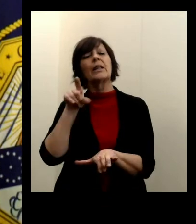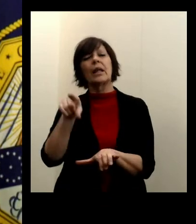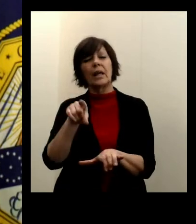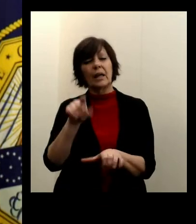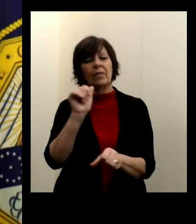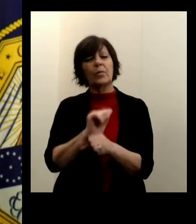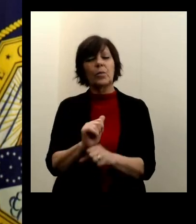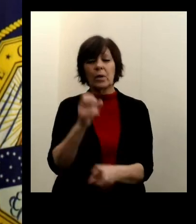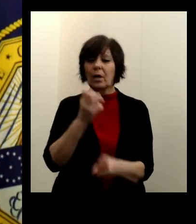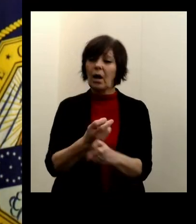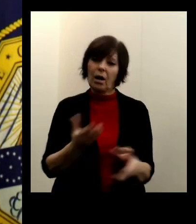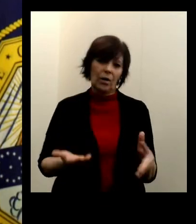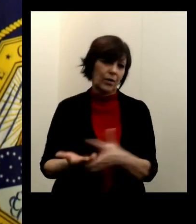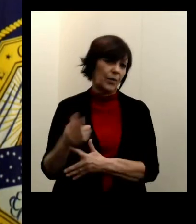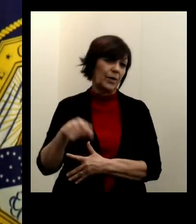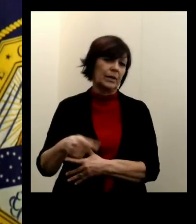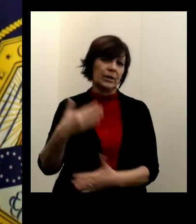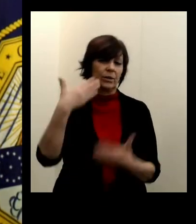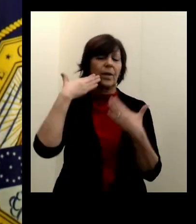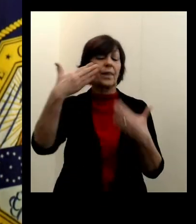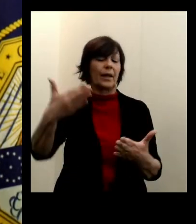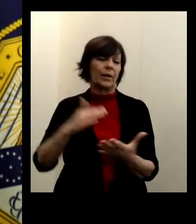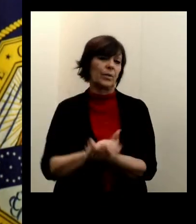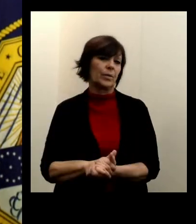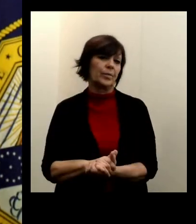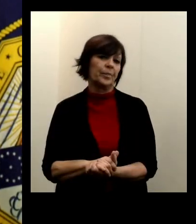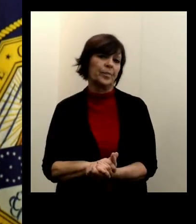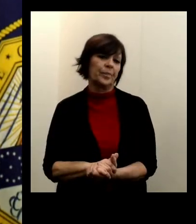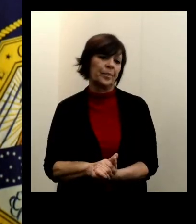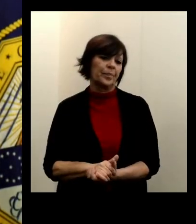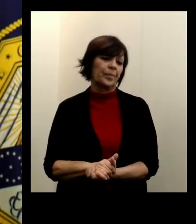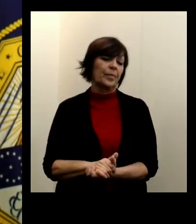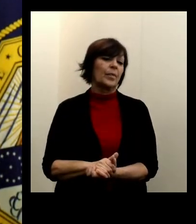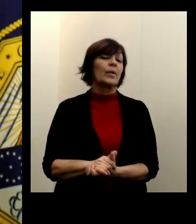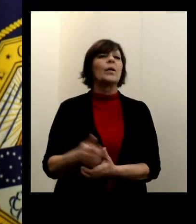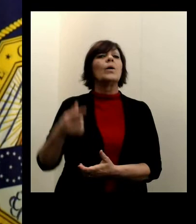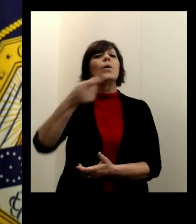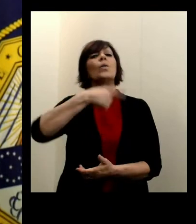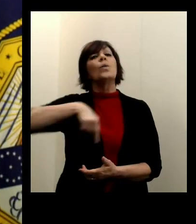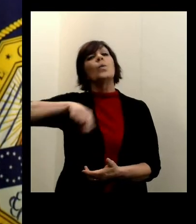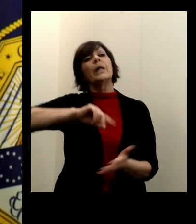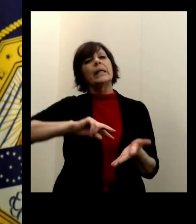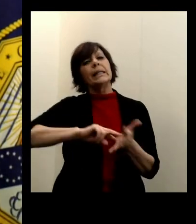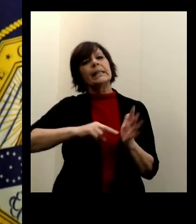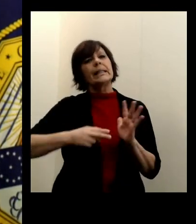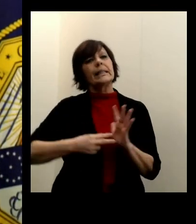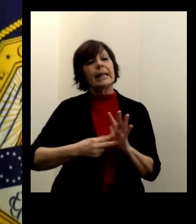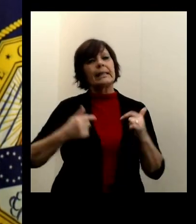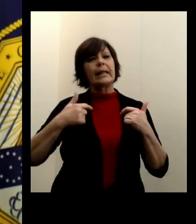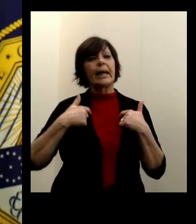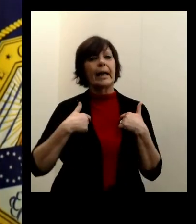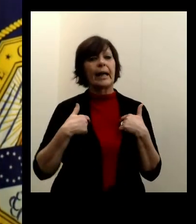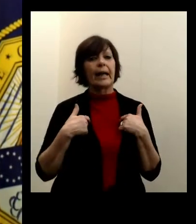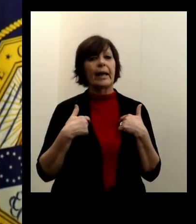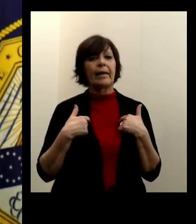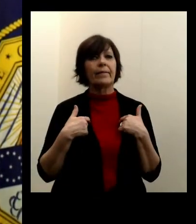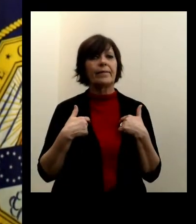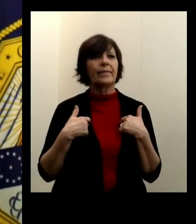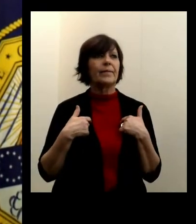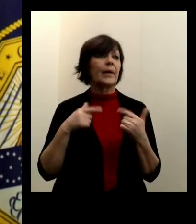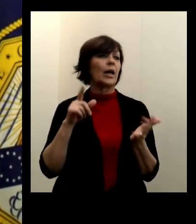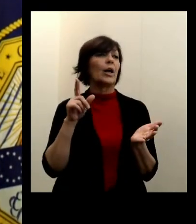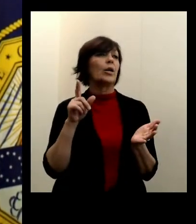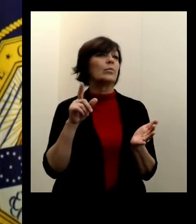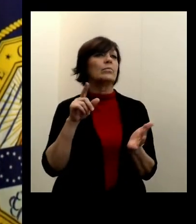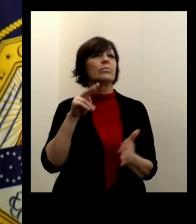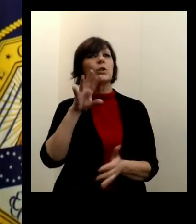throughout this, and thank you for the public for those kind comments. We intend to have a press briefing next Monday. I do not